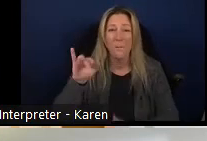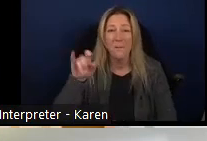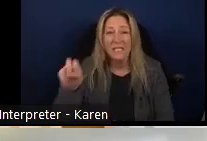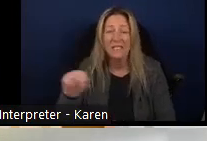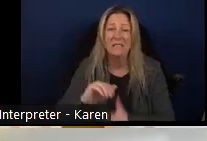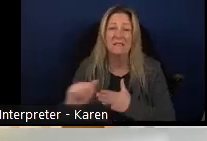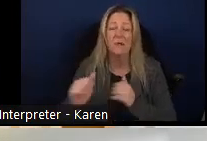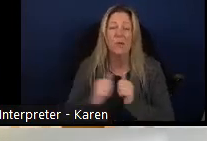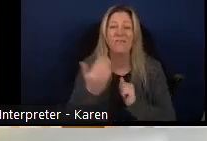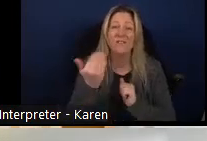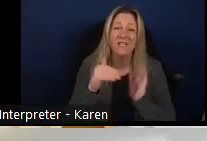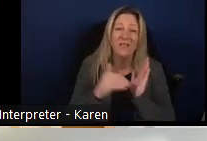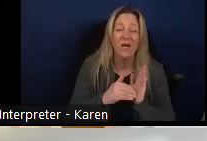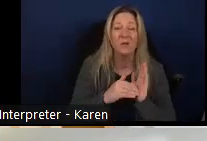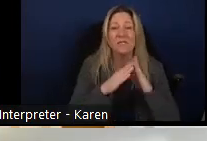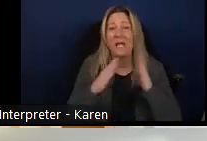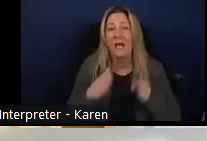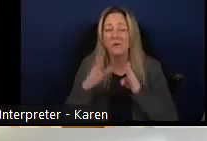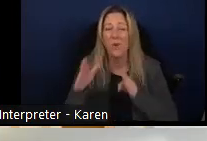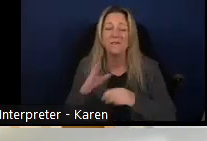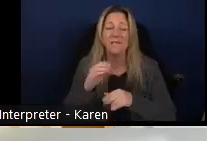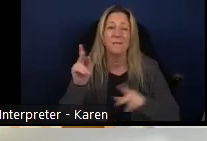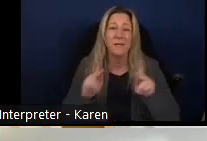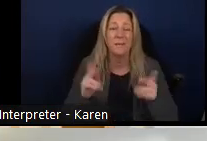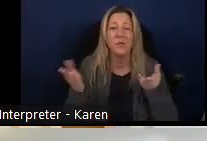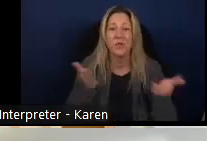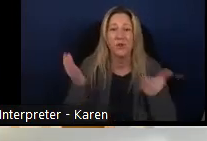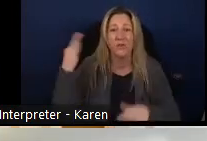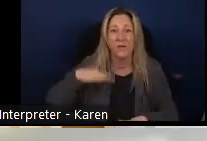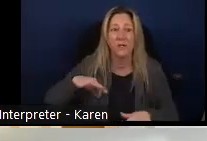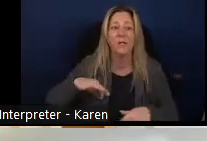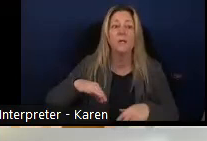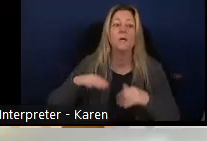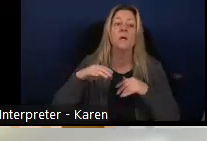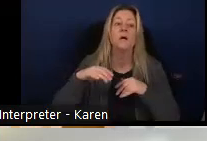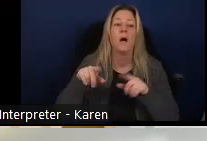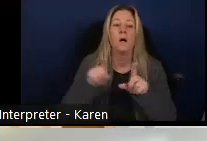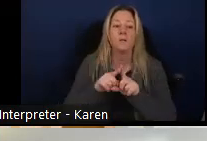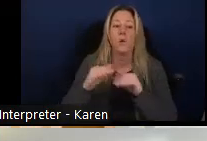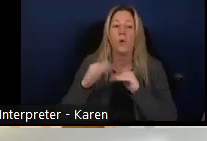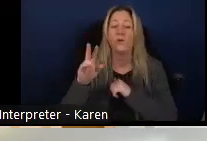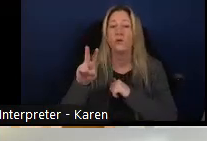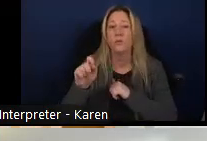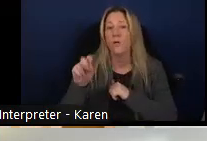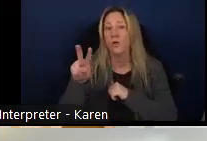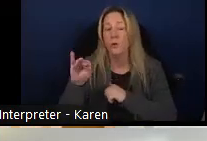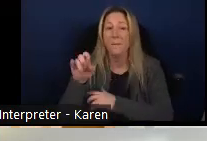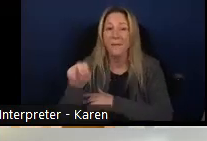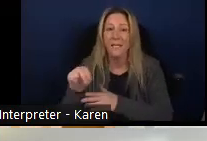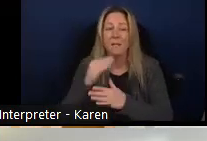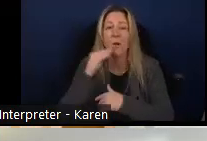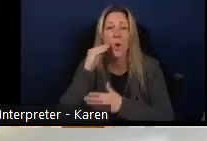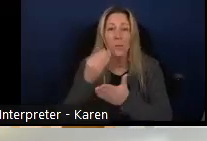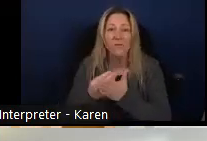15,000 households and individuals served. On the development side, over $2.2 million in home funds were invested with the goal